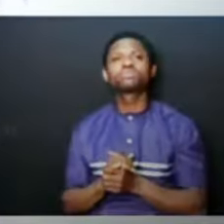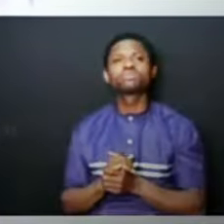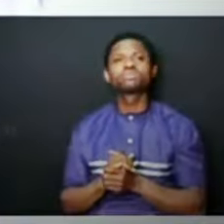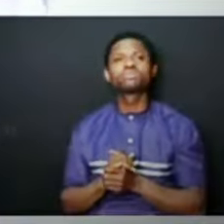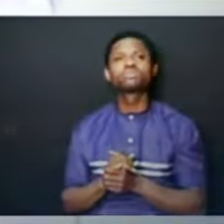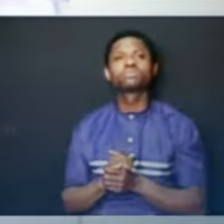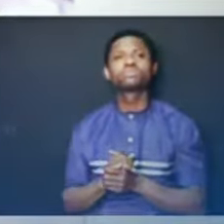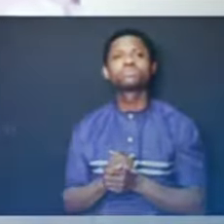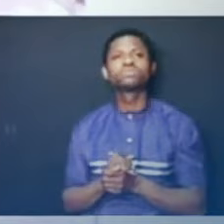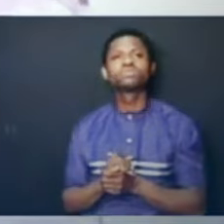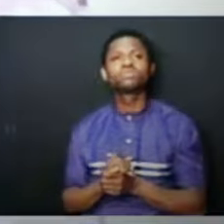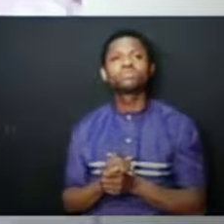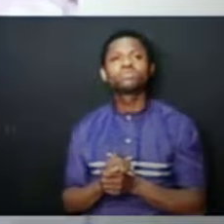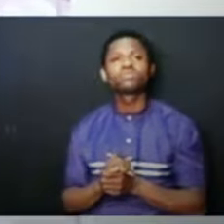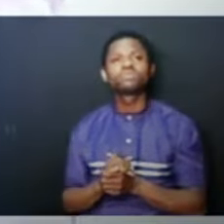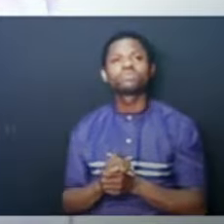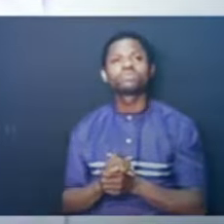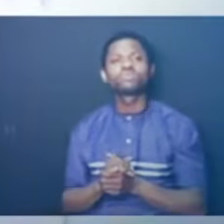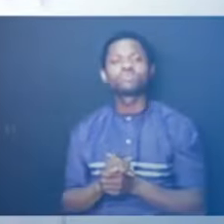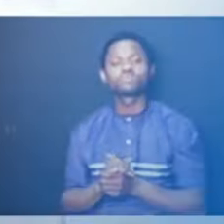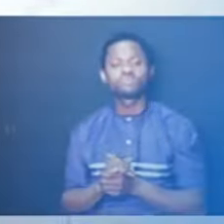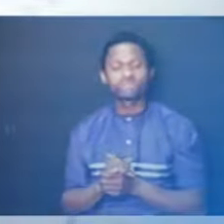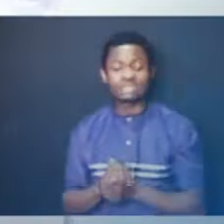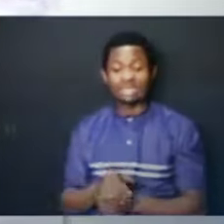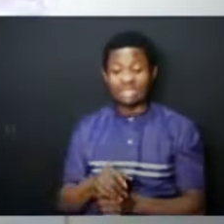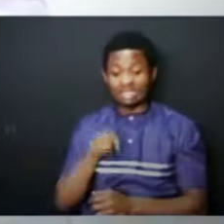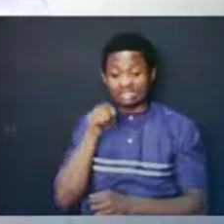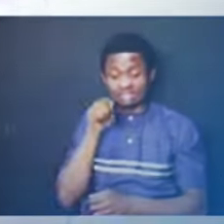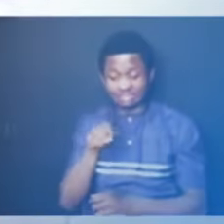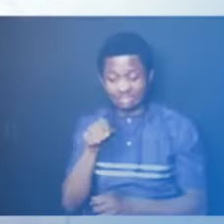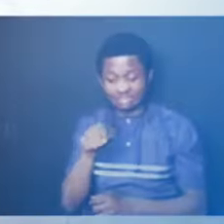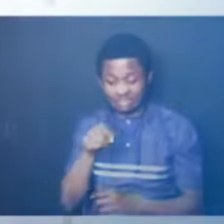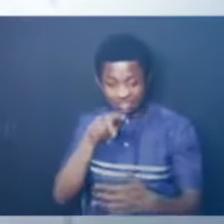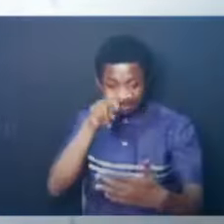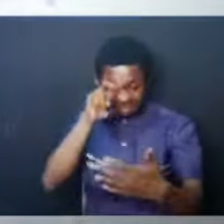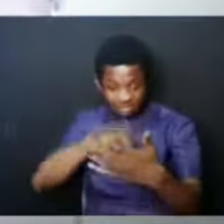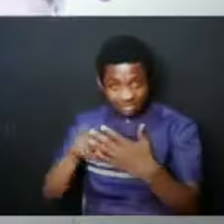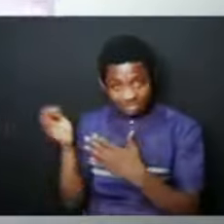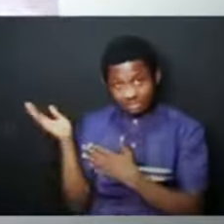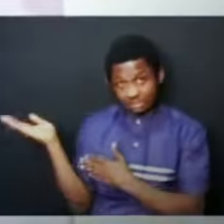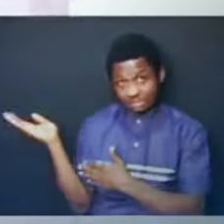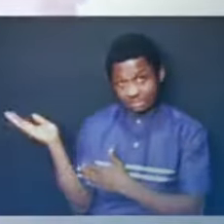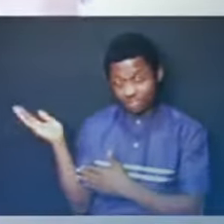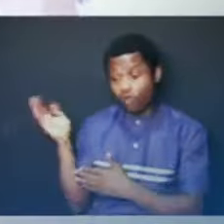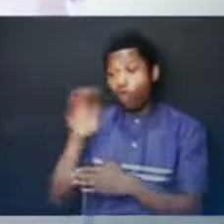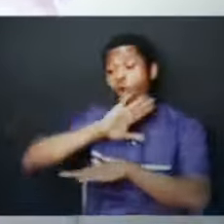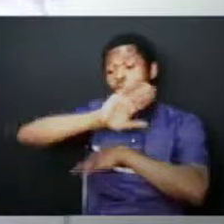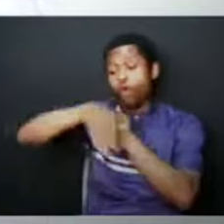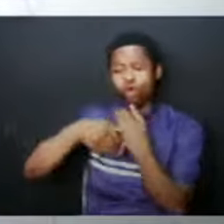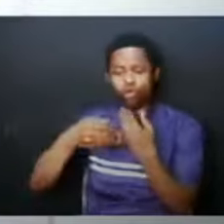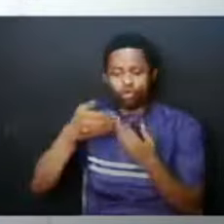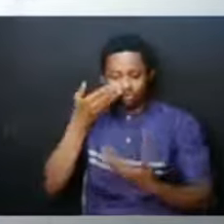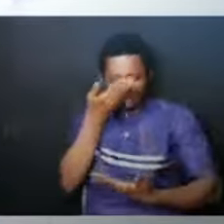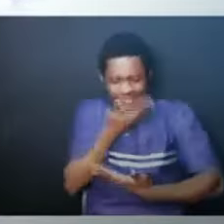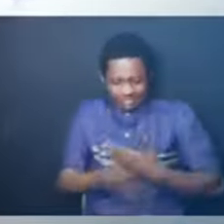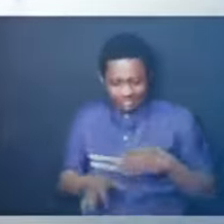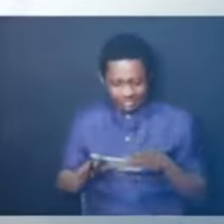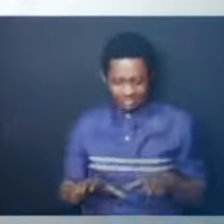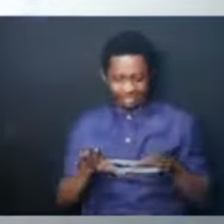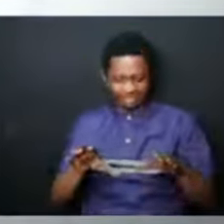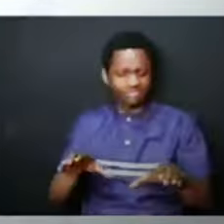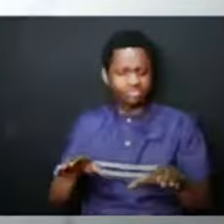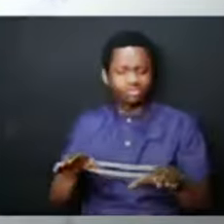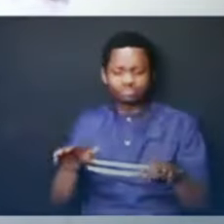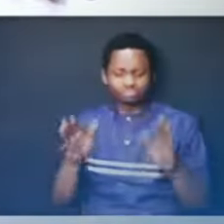this statement is true for all generations. Yeah, same way no kure e bri bia. God will always